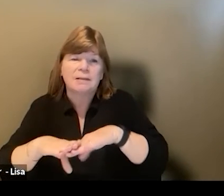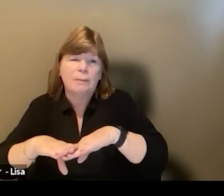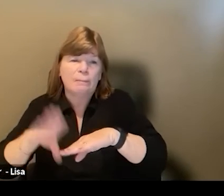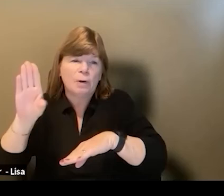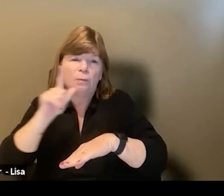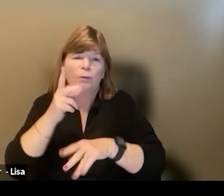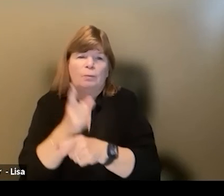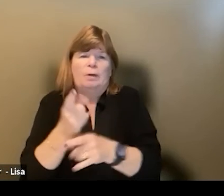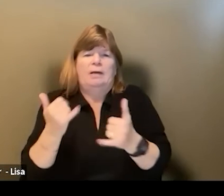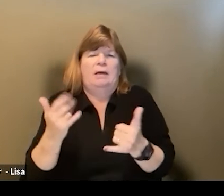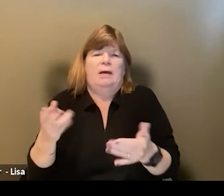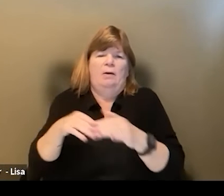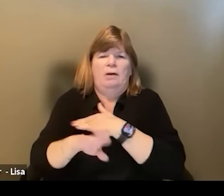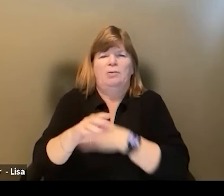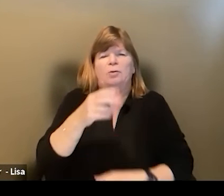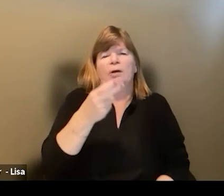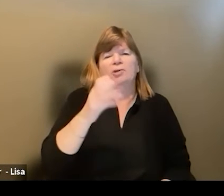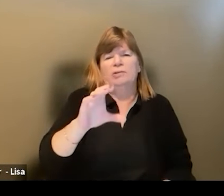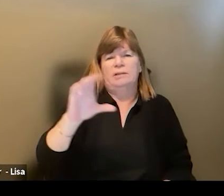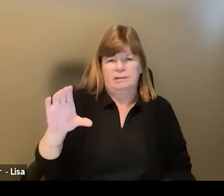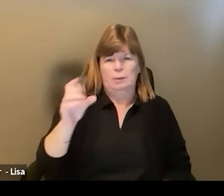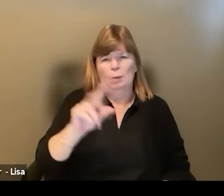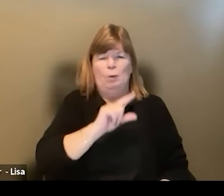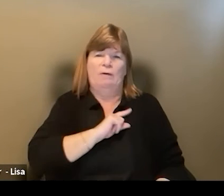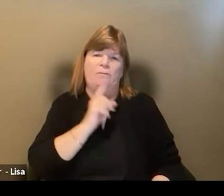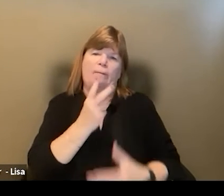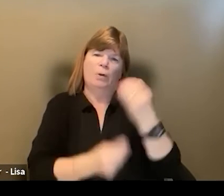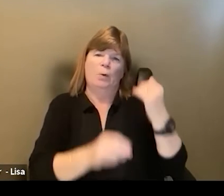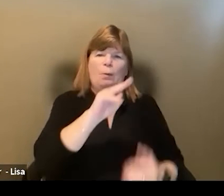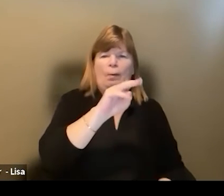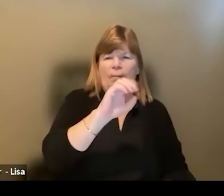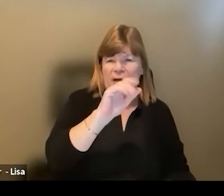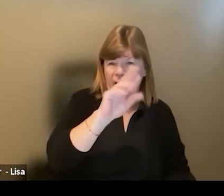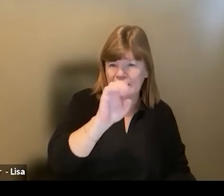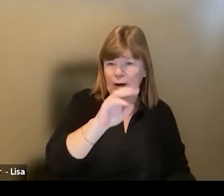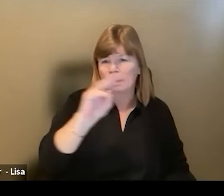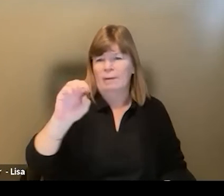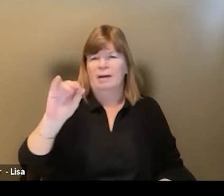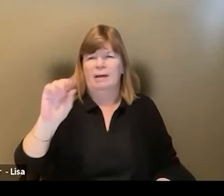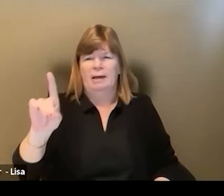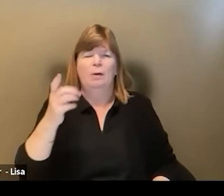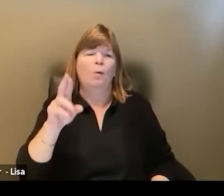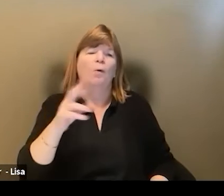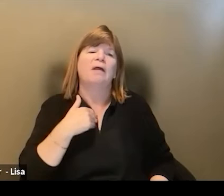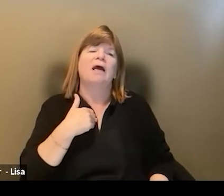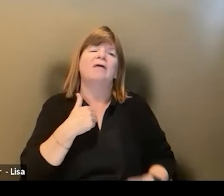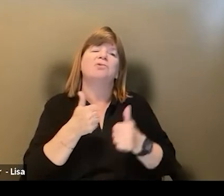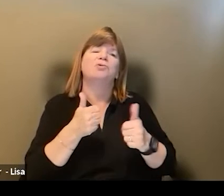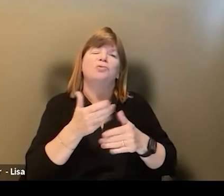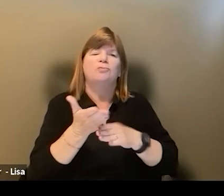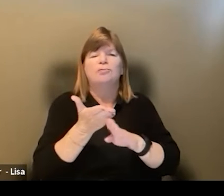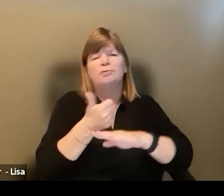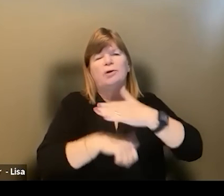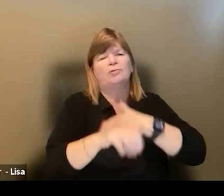over who are currently enrolled in Hoosier Care Connect or qualify for both Medicare and Medicaid, or receive services on the age